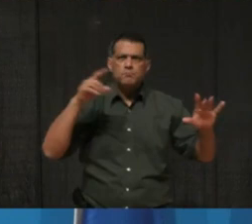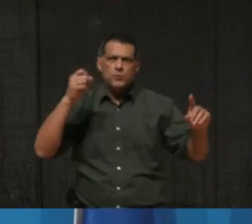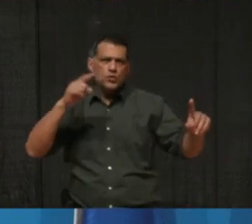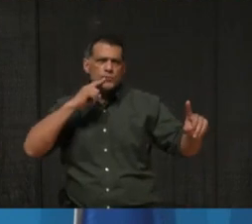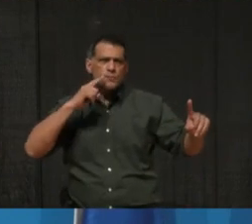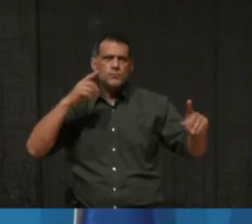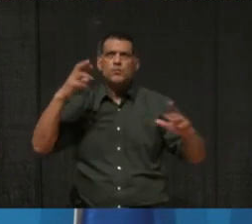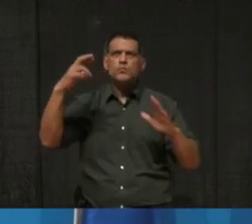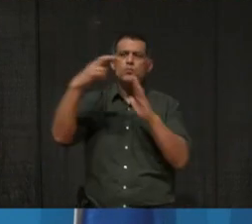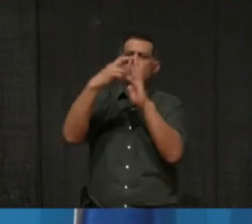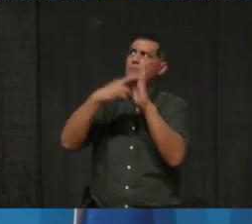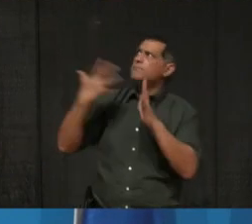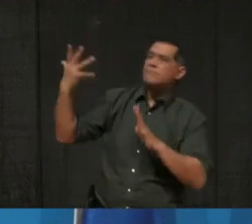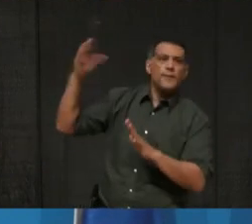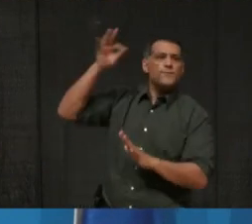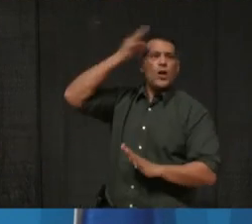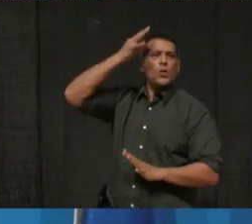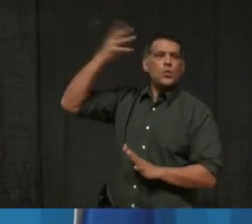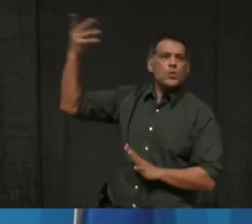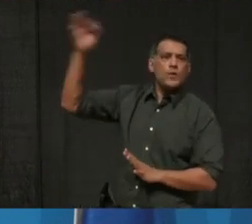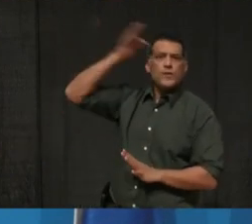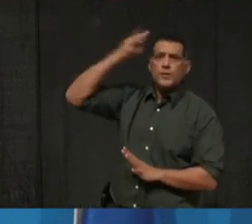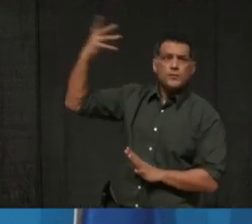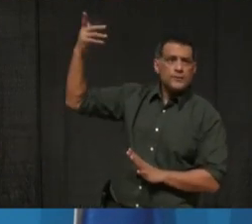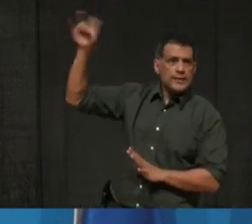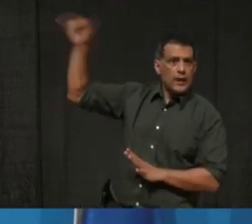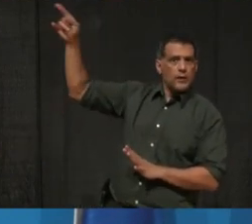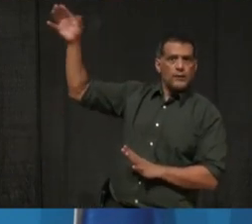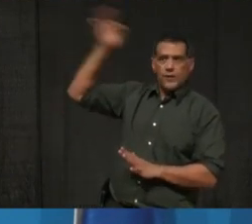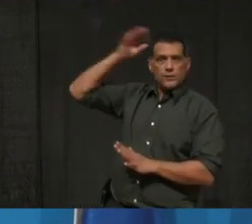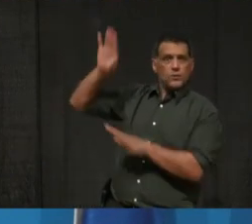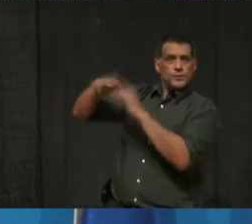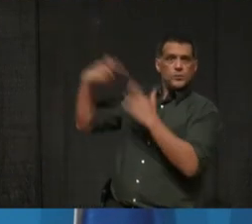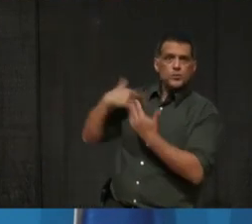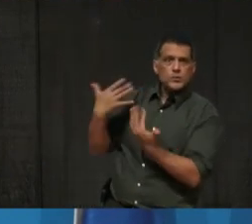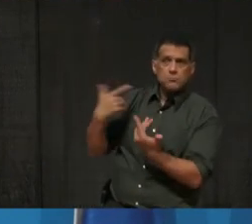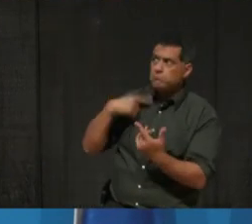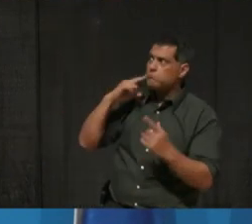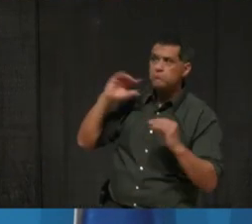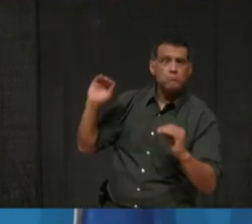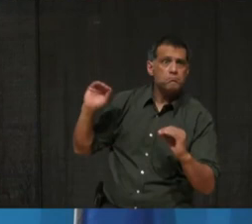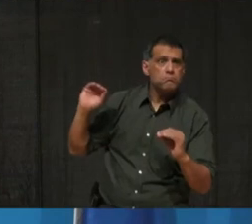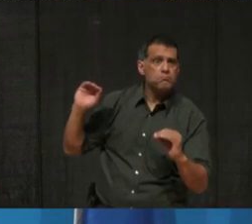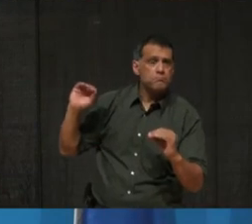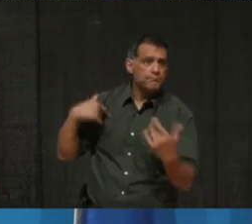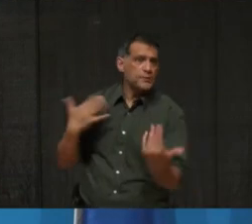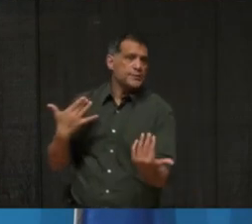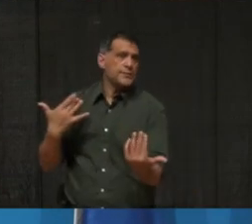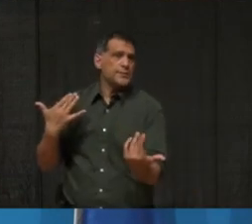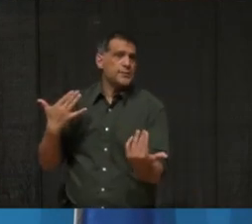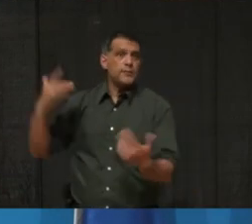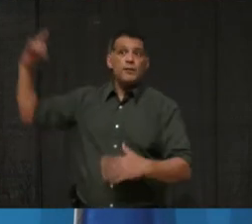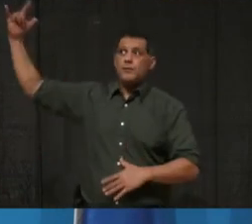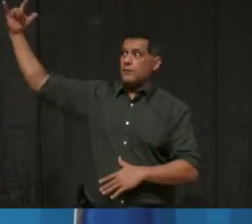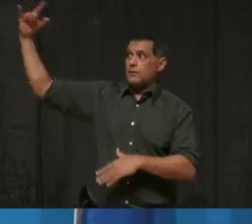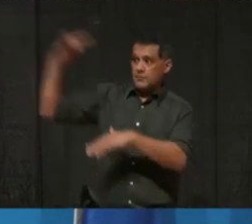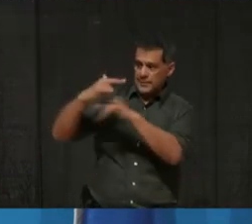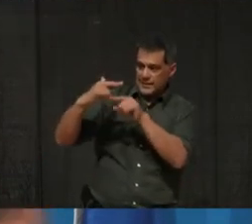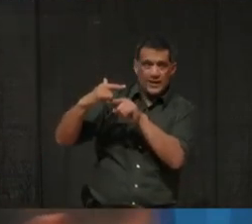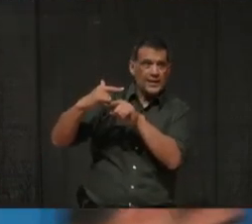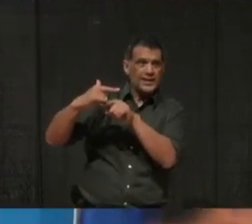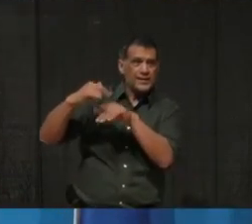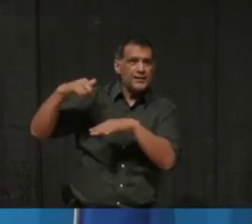be, but at this point in time, we have no further insight as a local public health unit and ultimately entry into the country as federal jurisdiction. Thanks for the